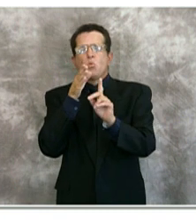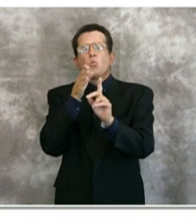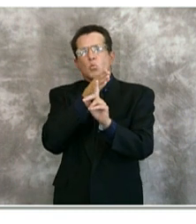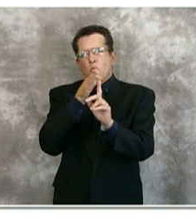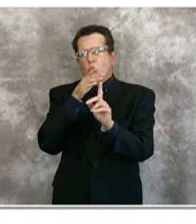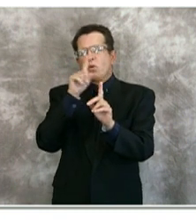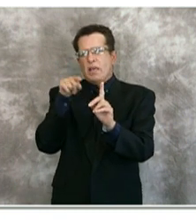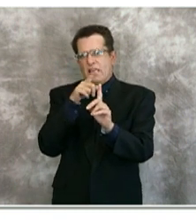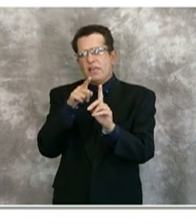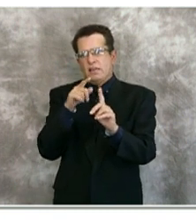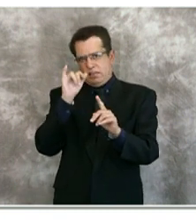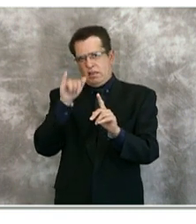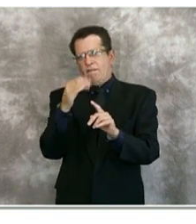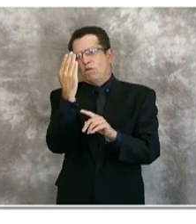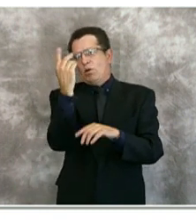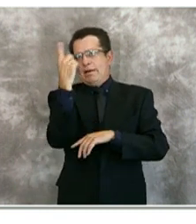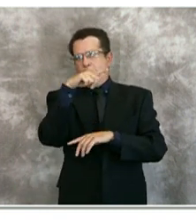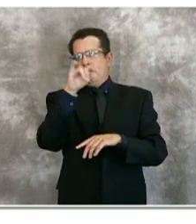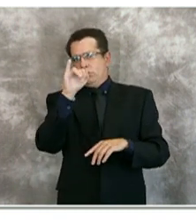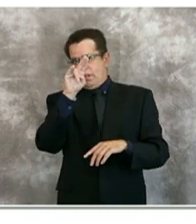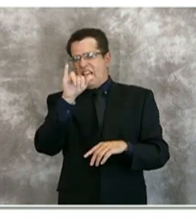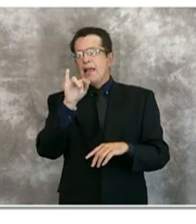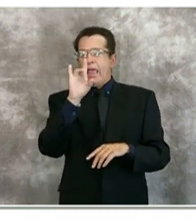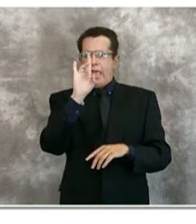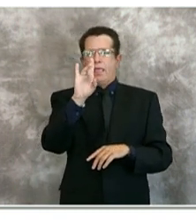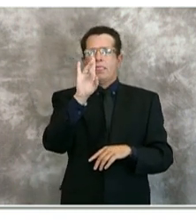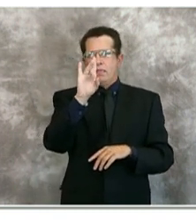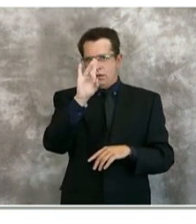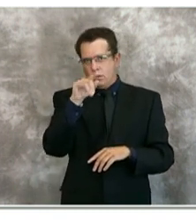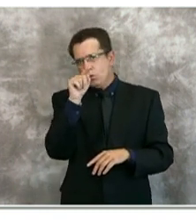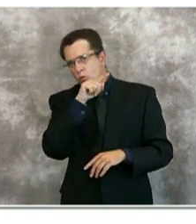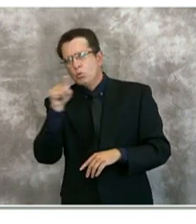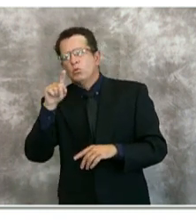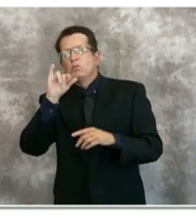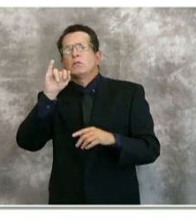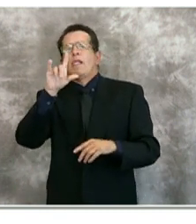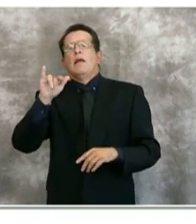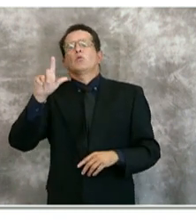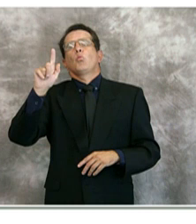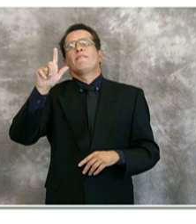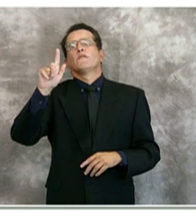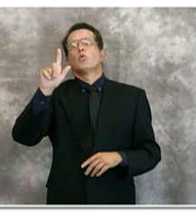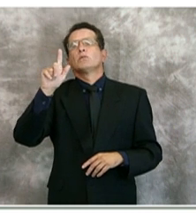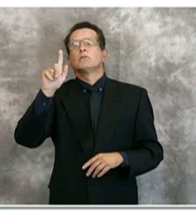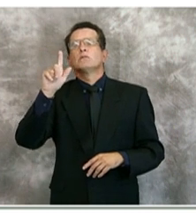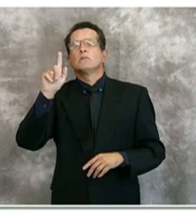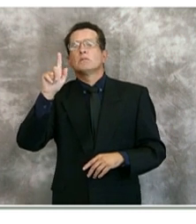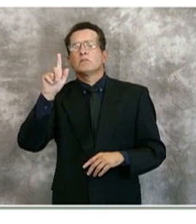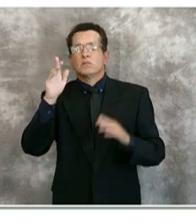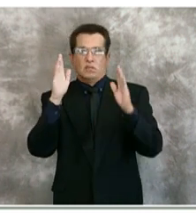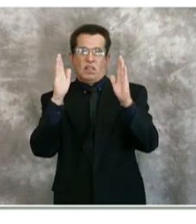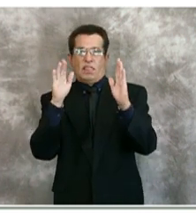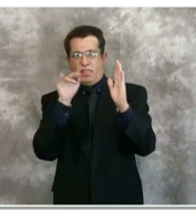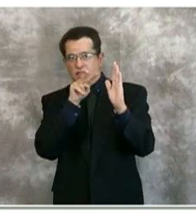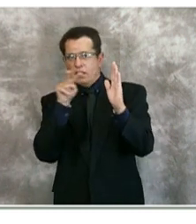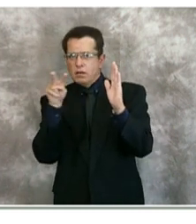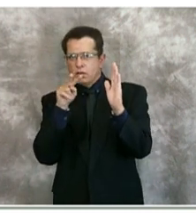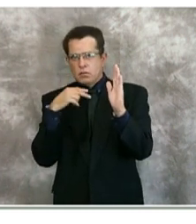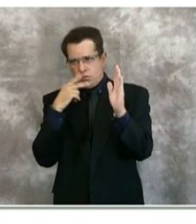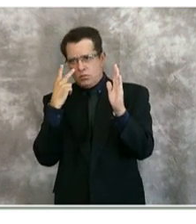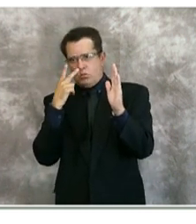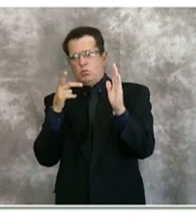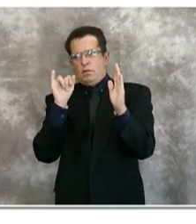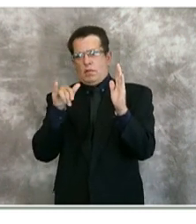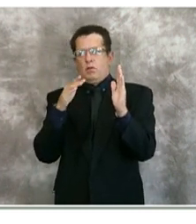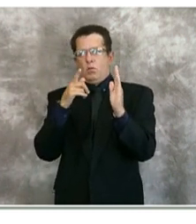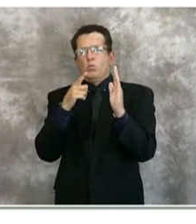the 14-day period from July 8th to July 21st. Based on the actions that we